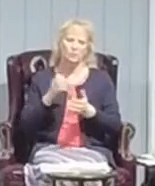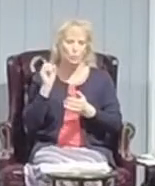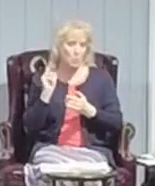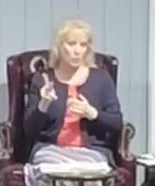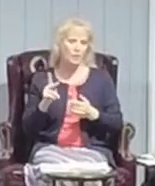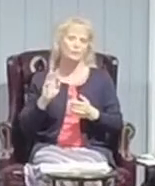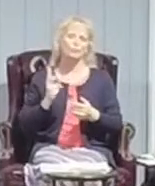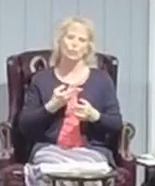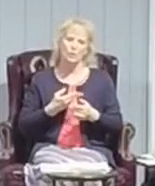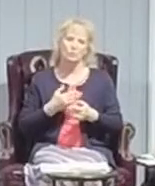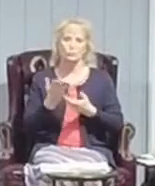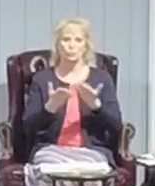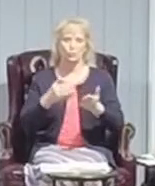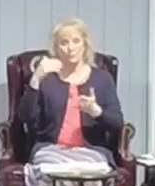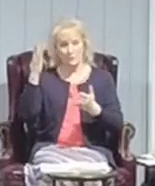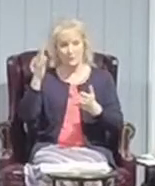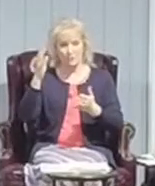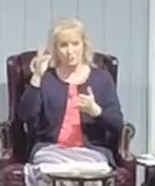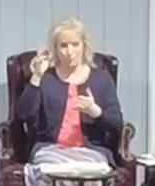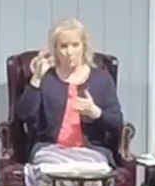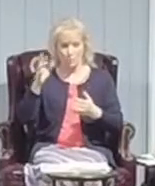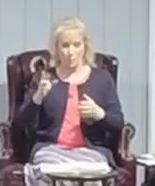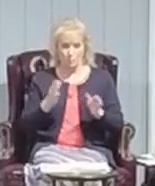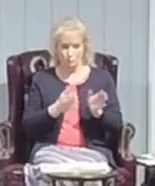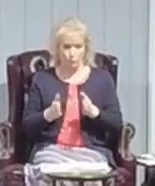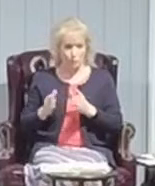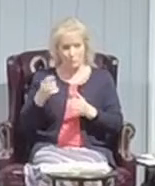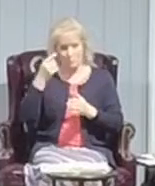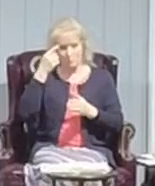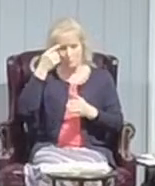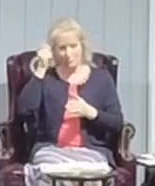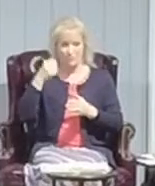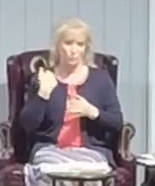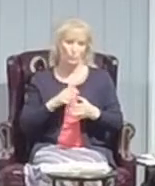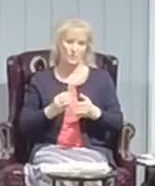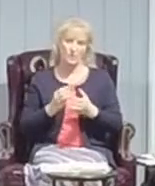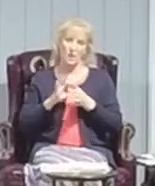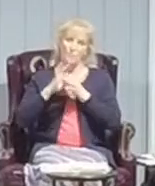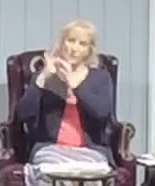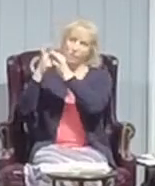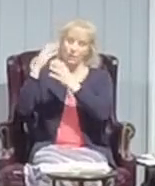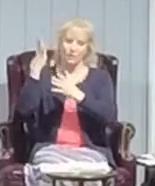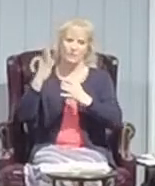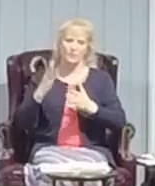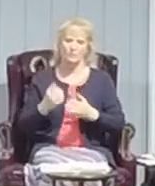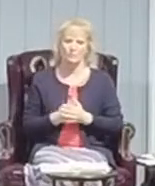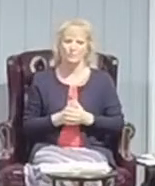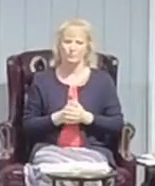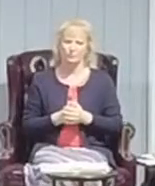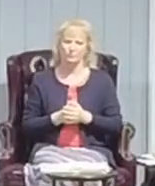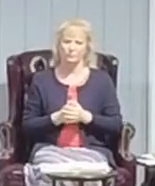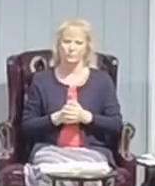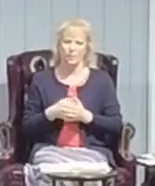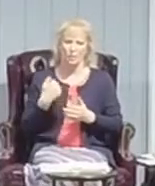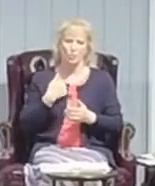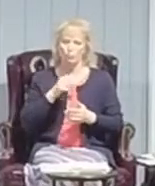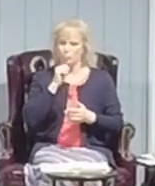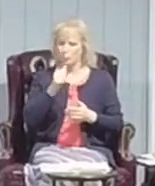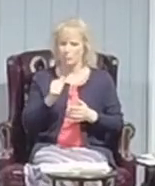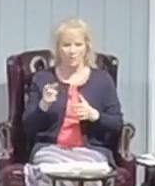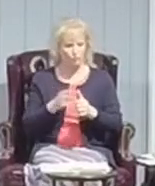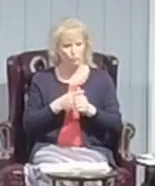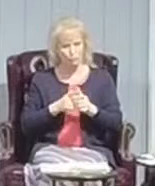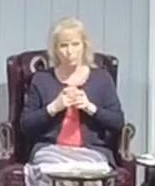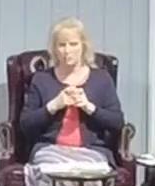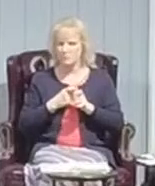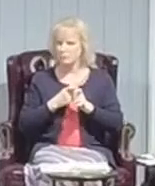for us to serve His purpose because we belong to Him. We belong to the Lord Jesus Christ. And so we're not the first to run this